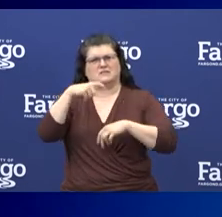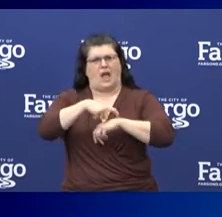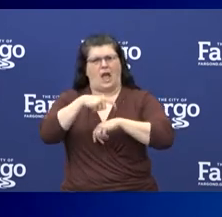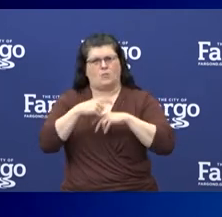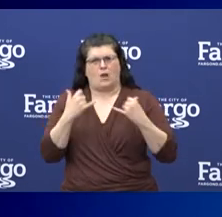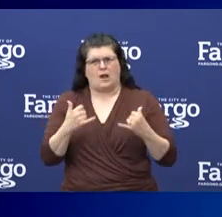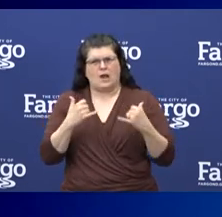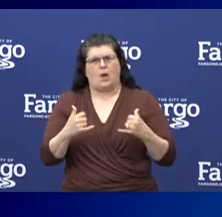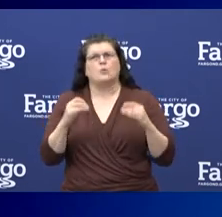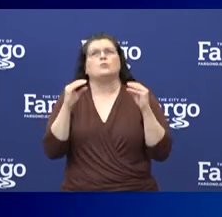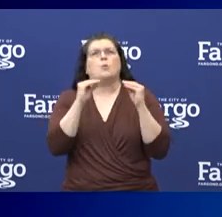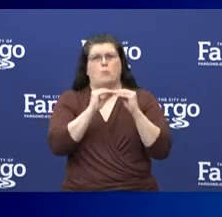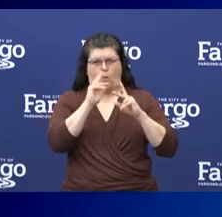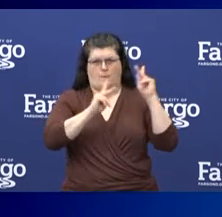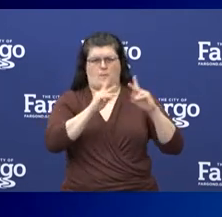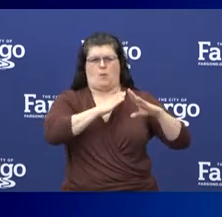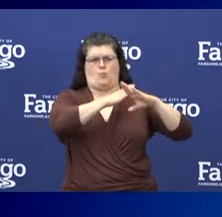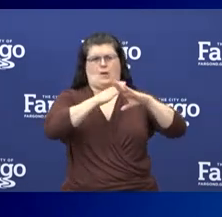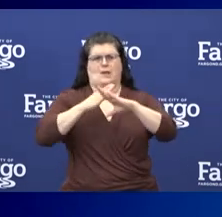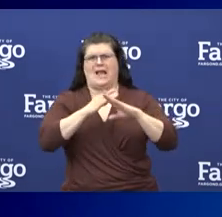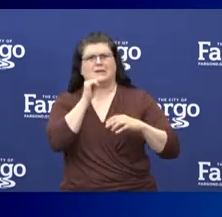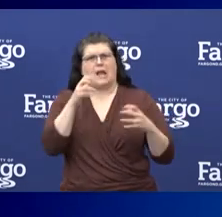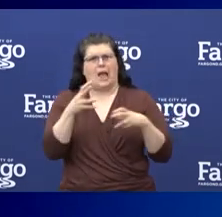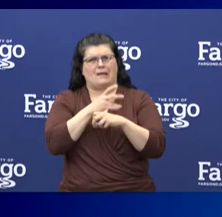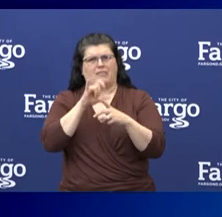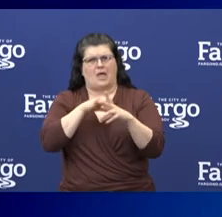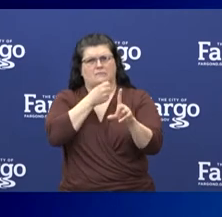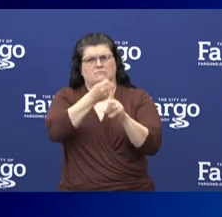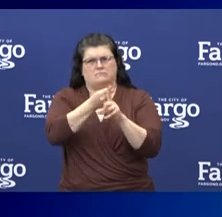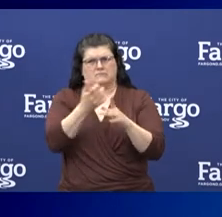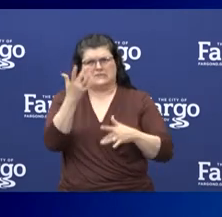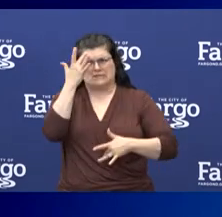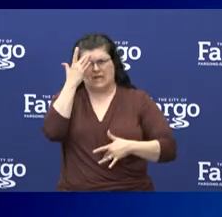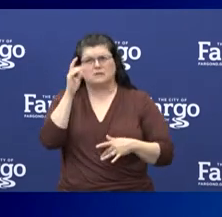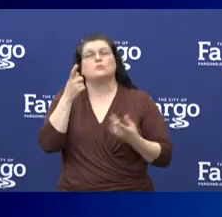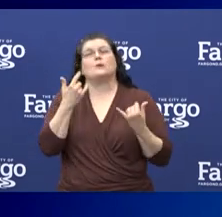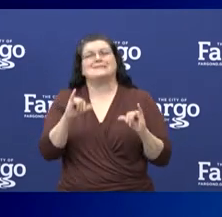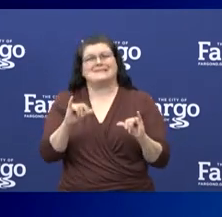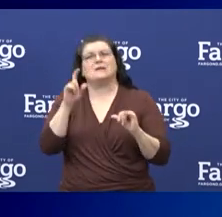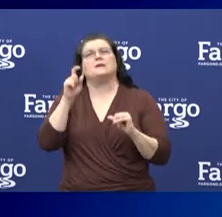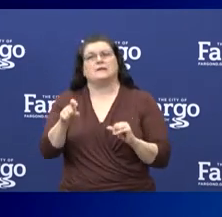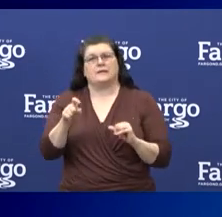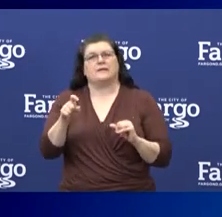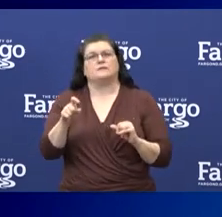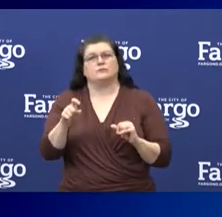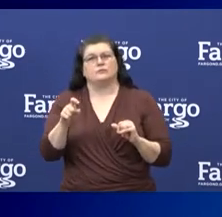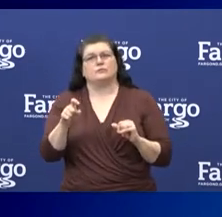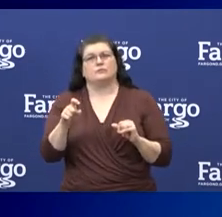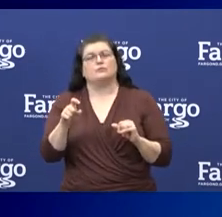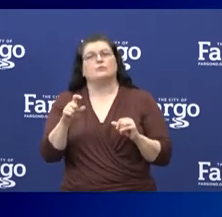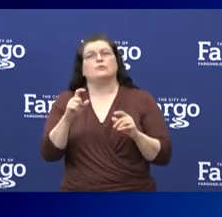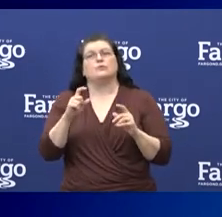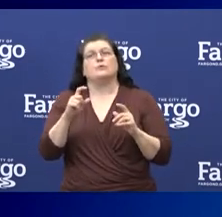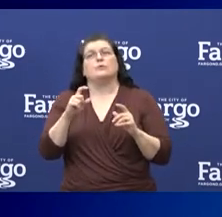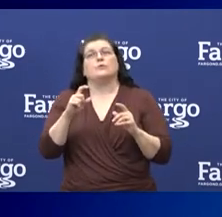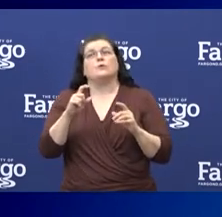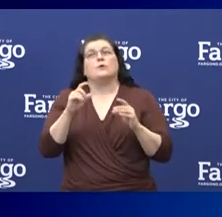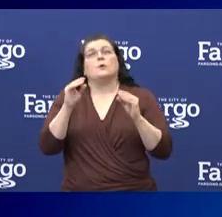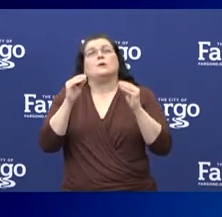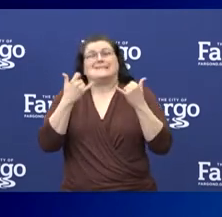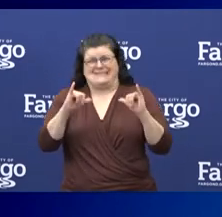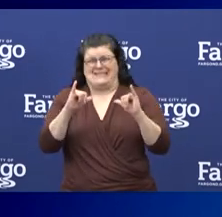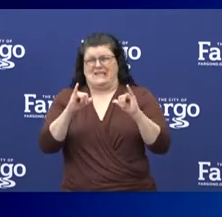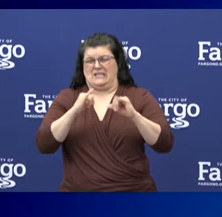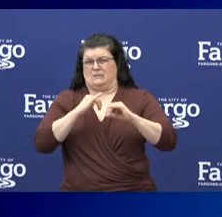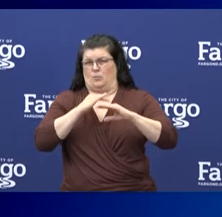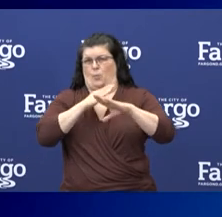people and protected them from getting this. Need to still stay diligent, and as you can see, the hospitals are going to open up to visitors, but nursing homes are